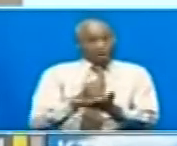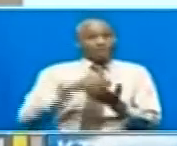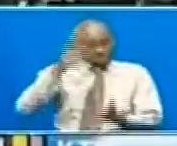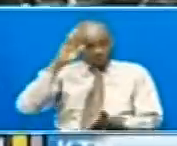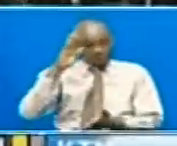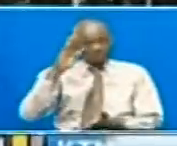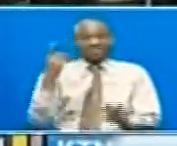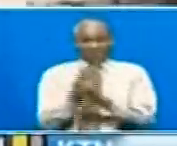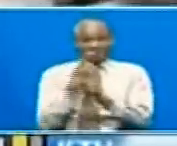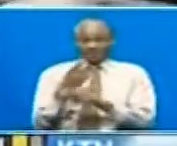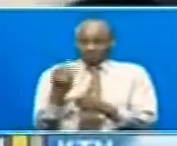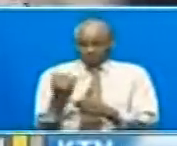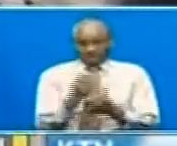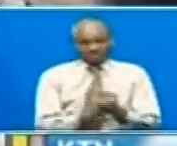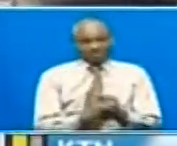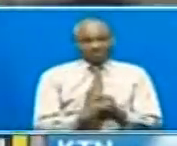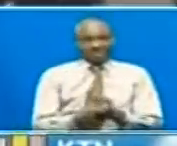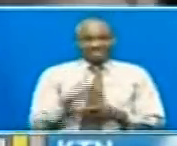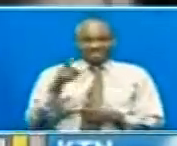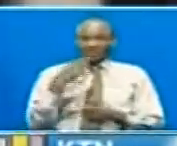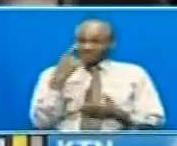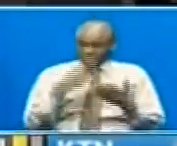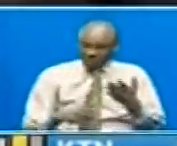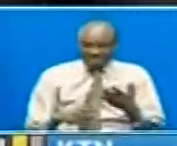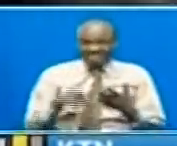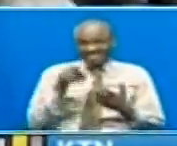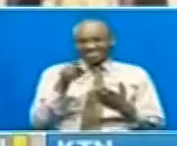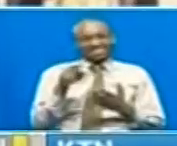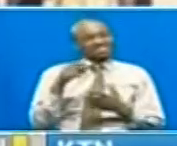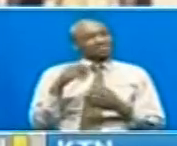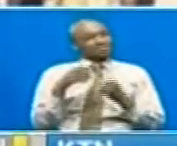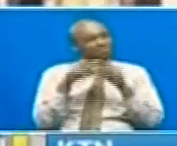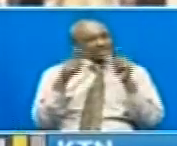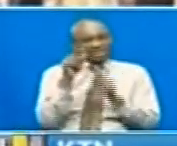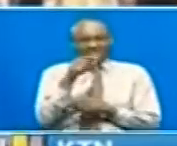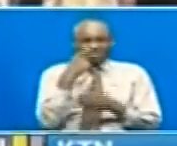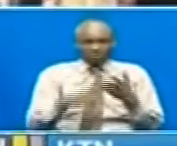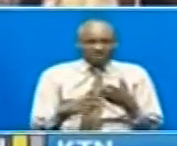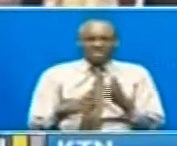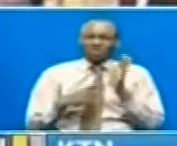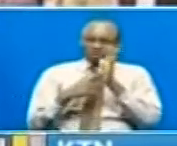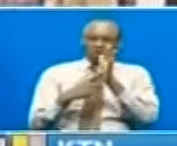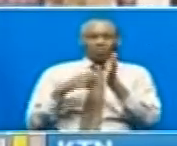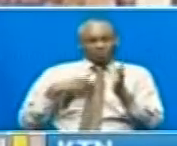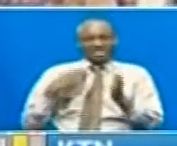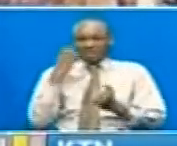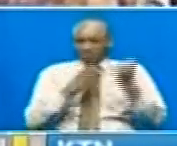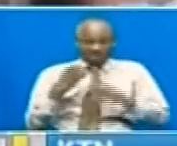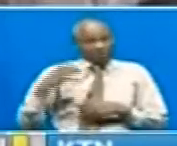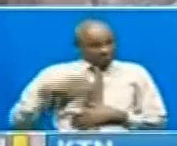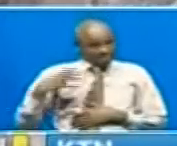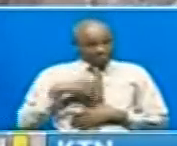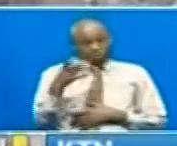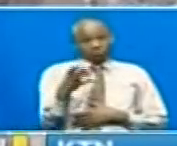to recruit more jihadists. The film's deliberate messaging cannot be missed. One that appears to target the emotions of